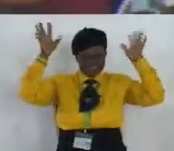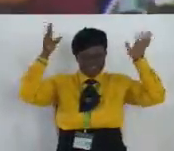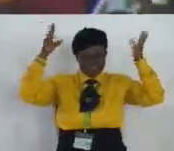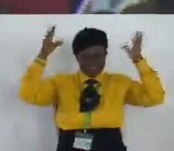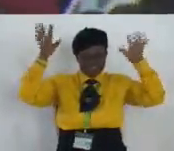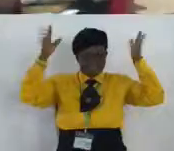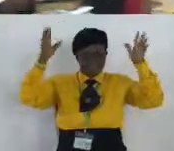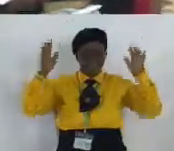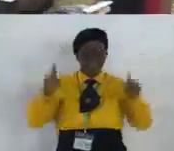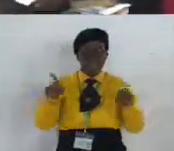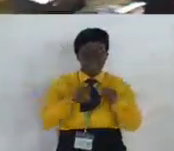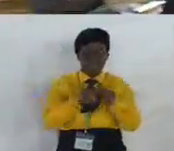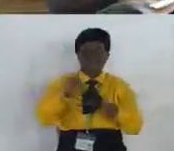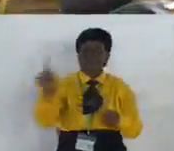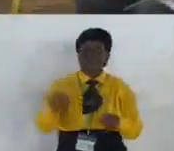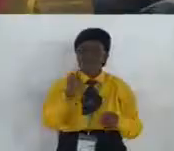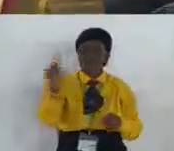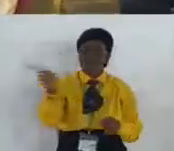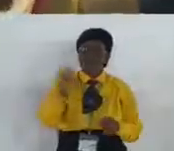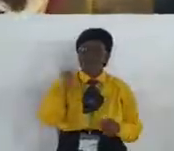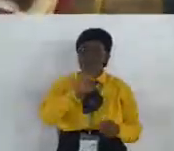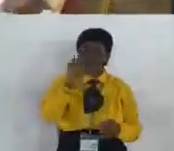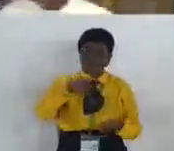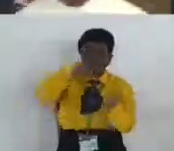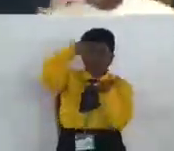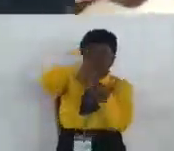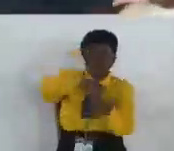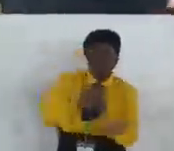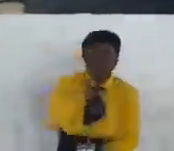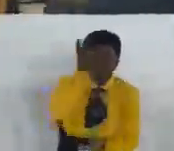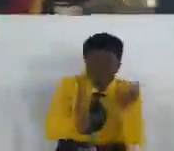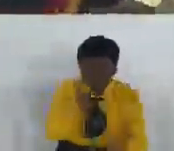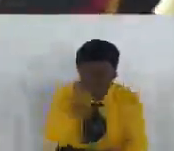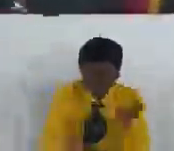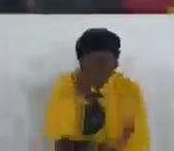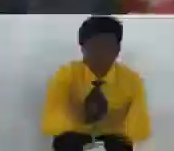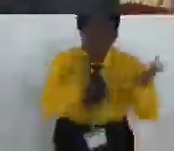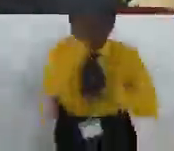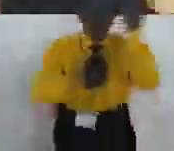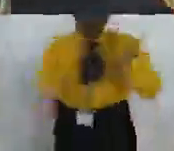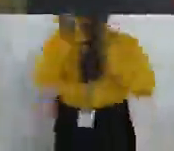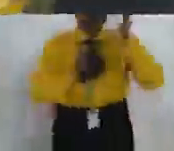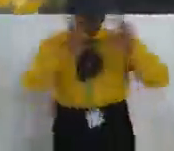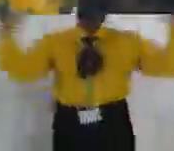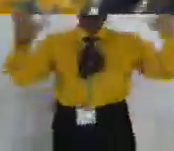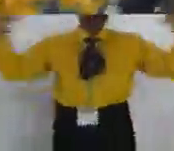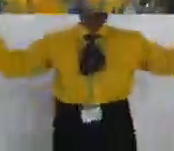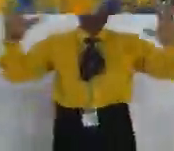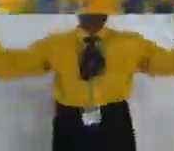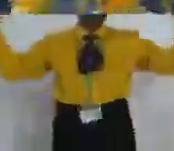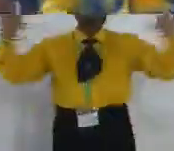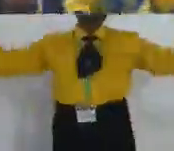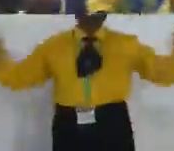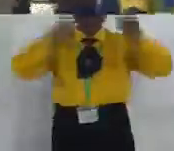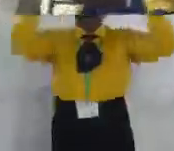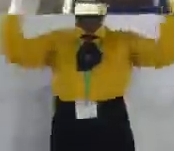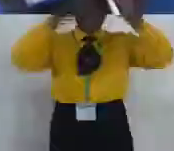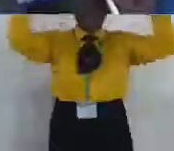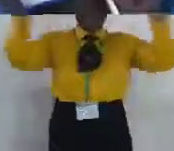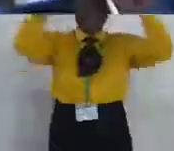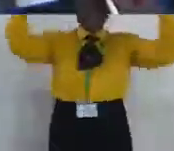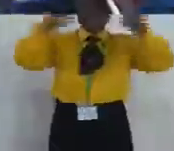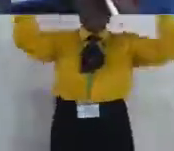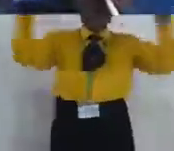So wherever you are, I think you should stand up and shout a big, big, big hallelujah to